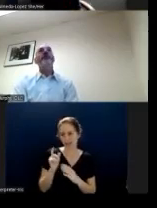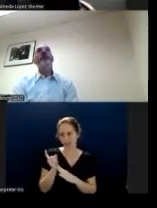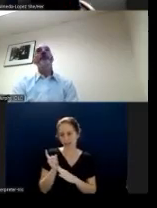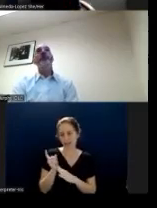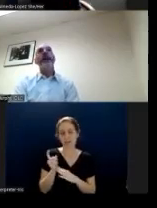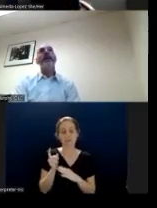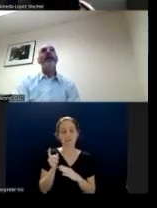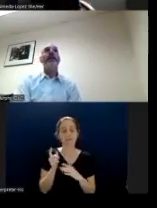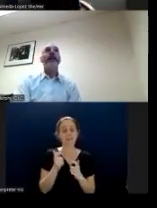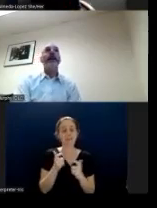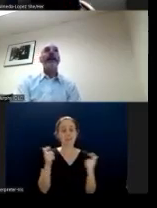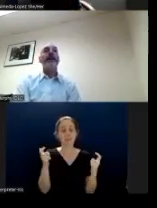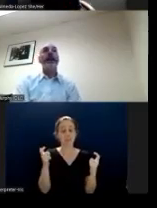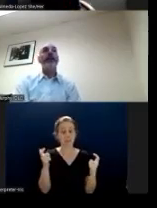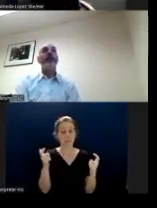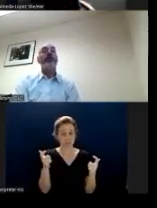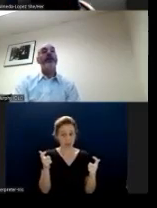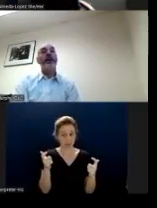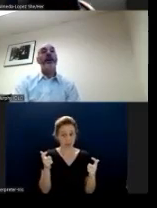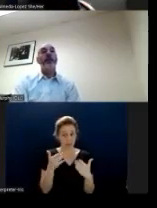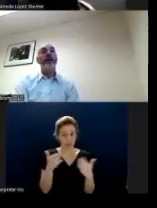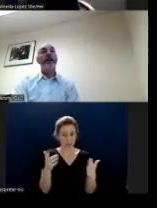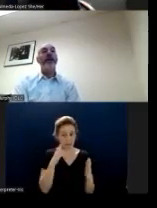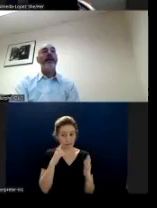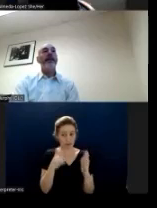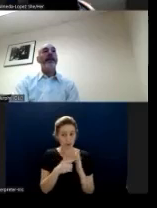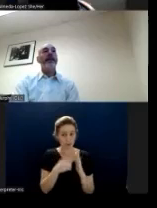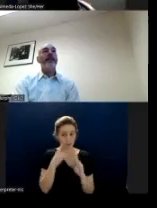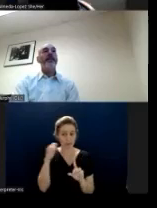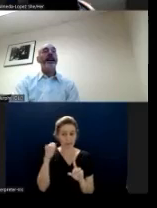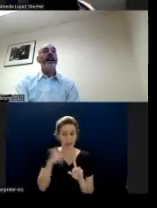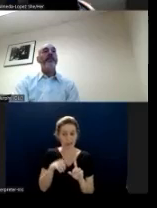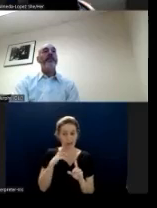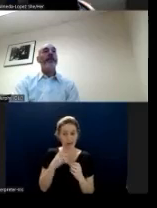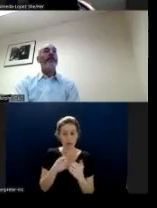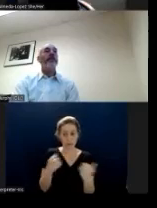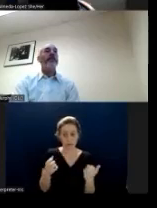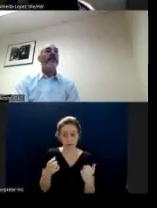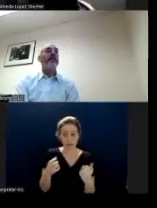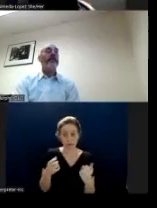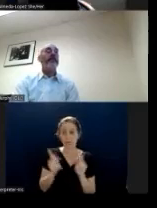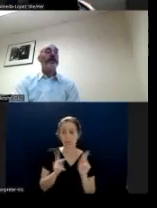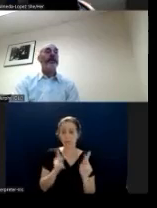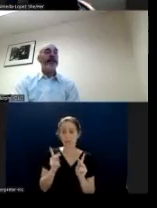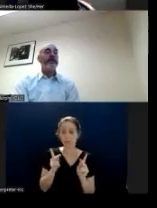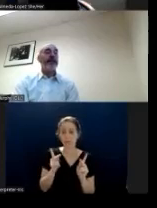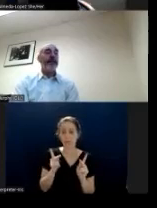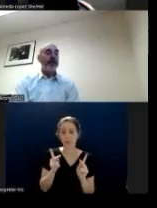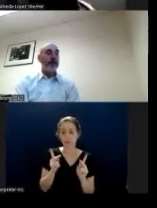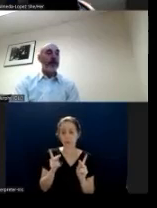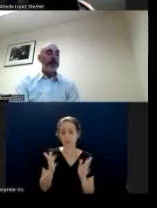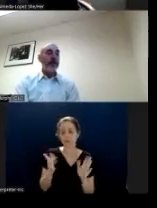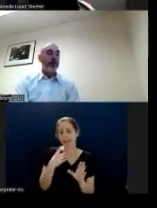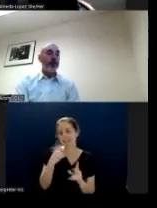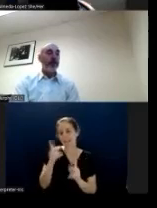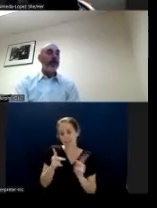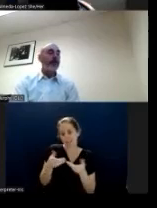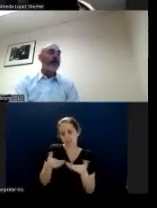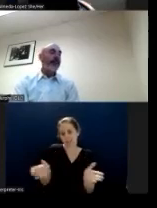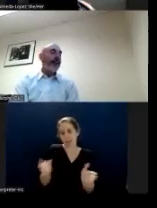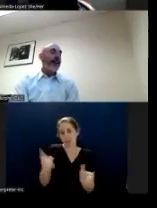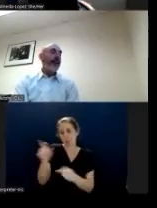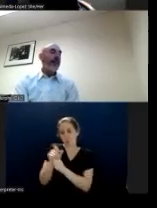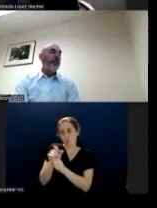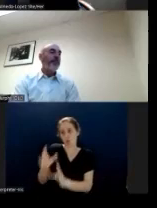big issue, I think, that I've encountered with the AutoMark is that people don't, and when I say people, I mean the poll